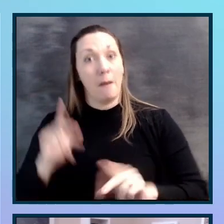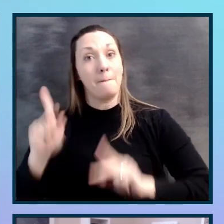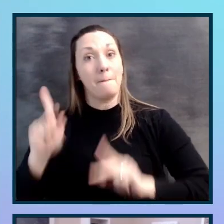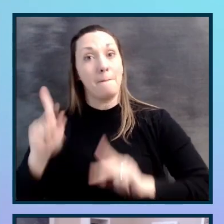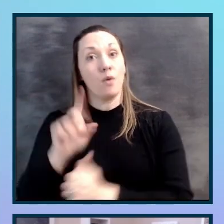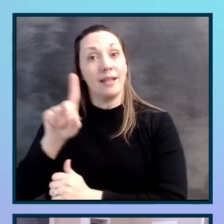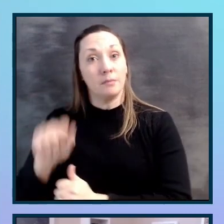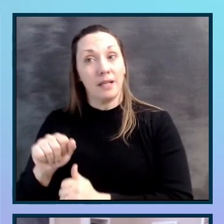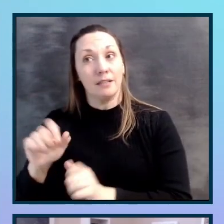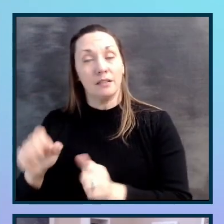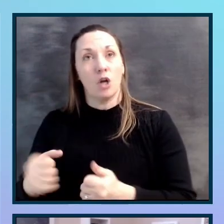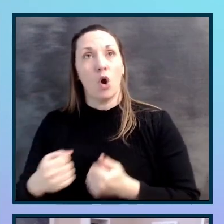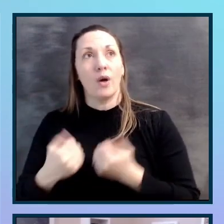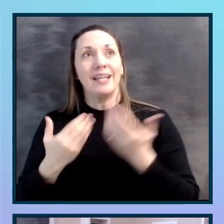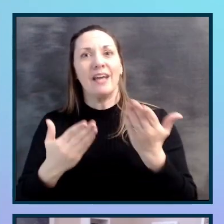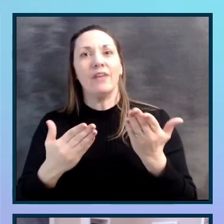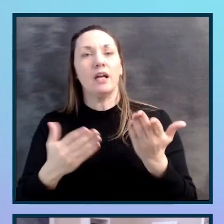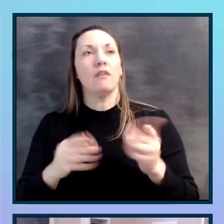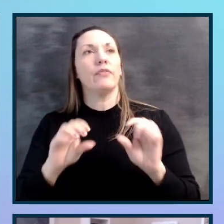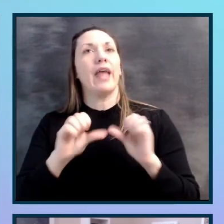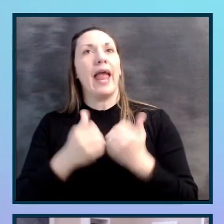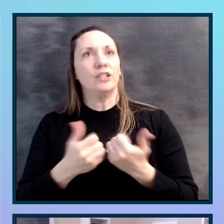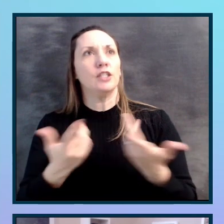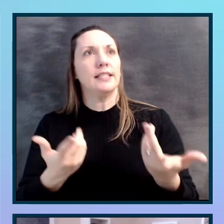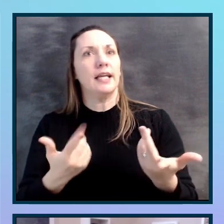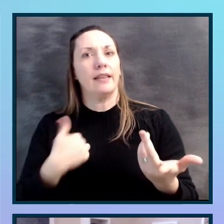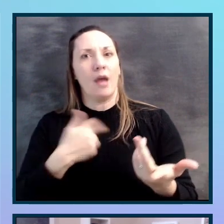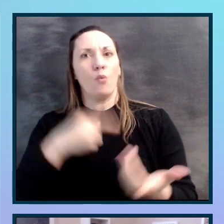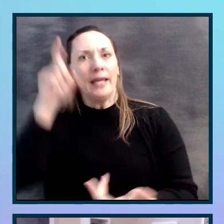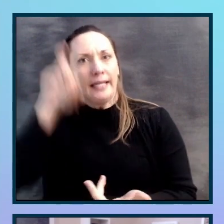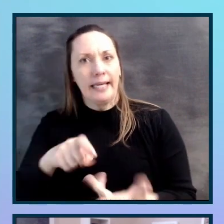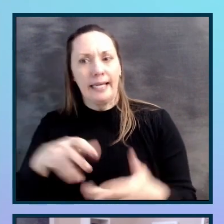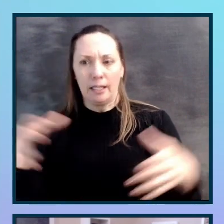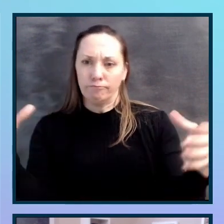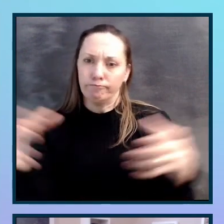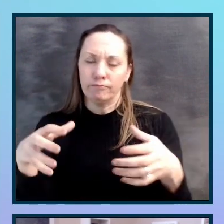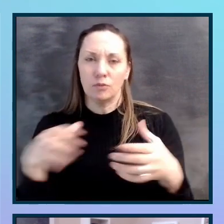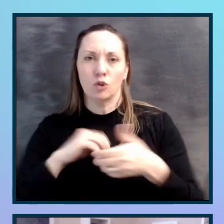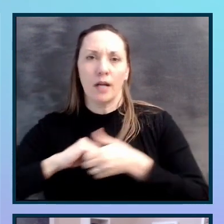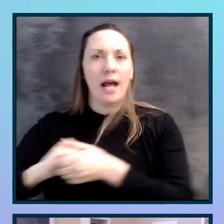the agency that we need to collaborate with these AI